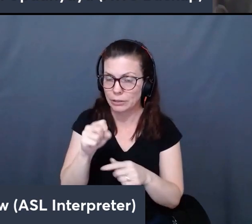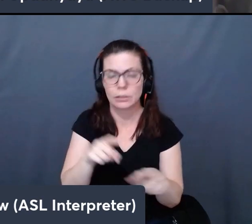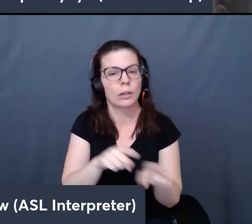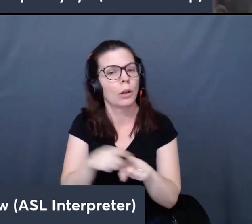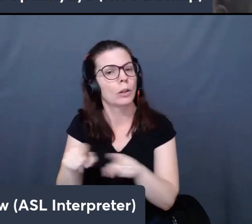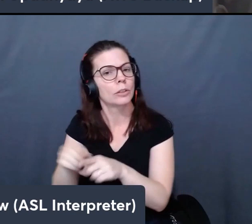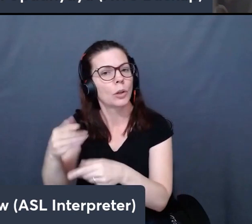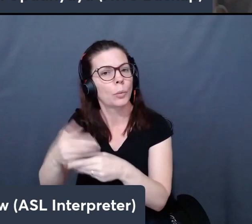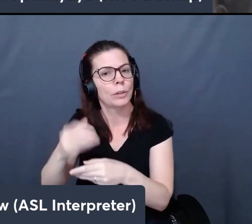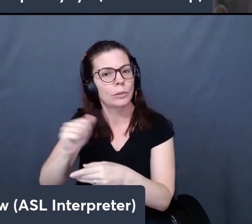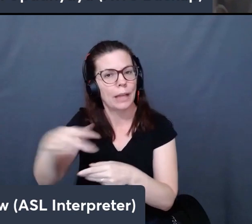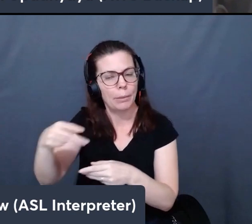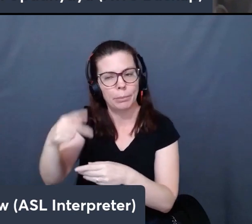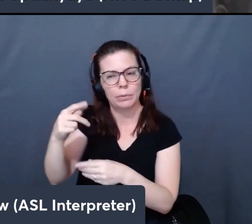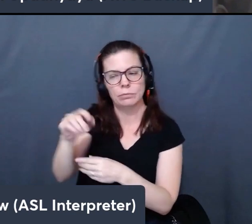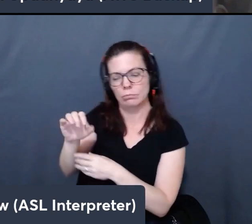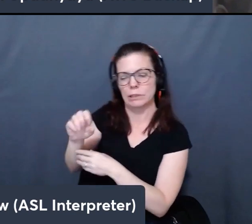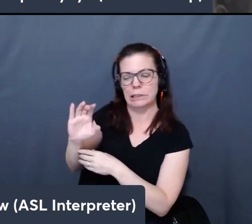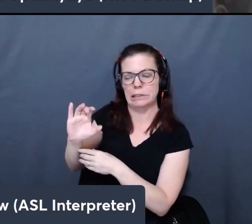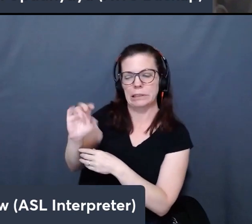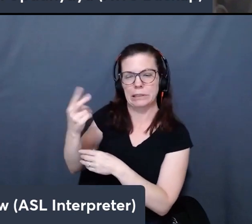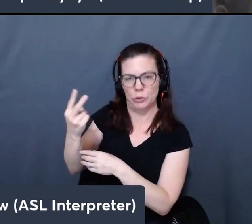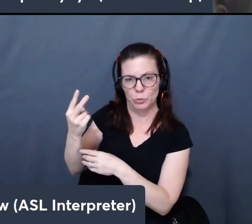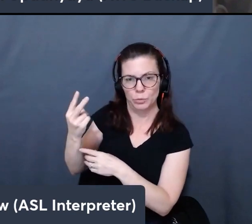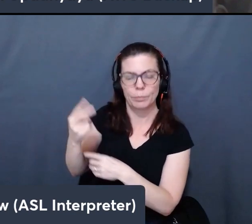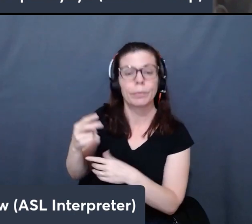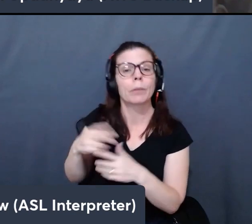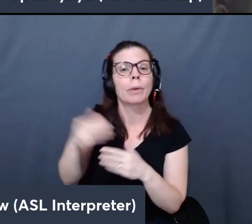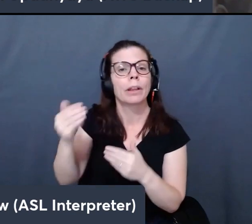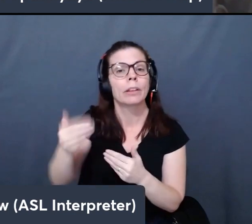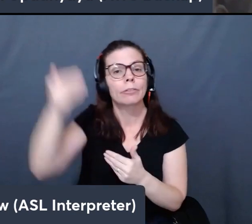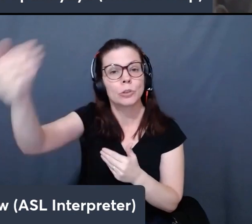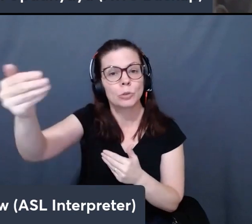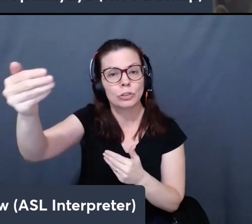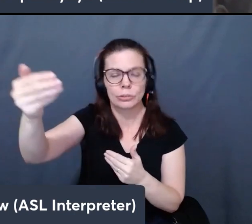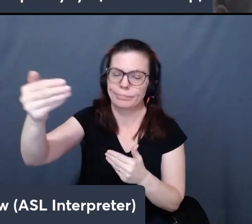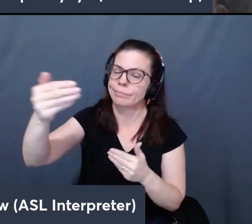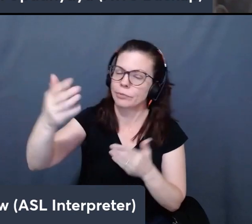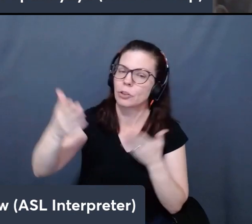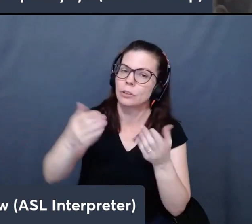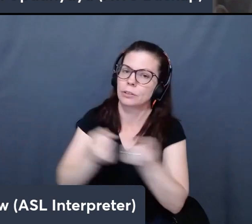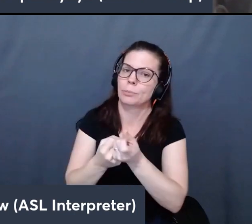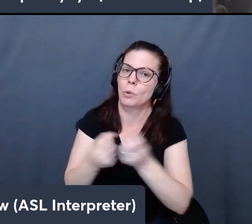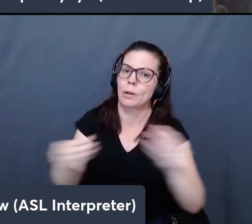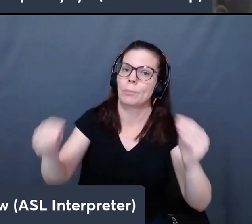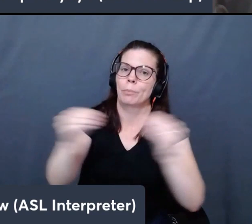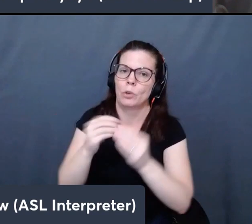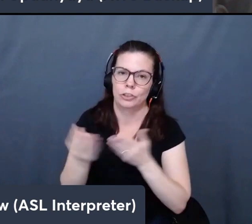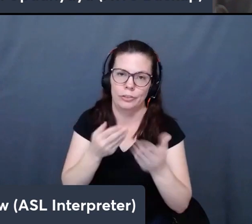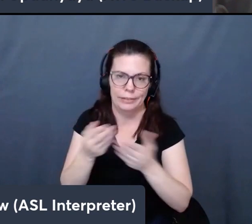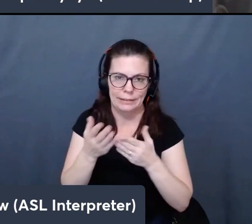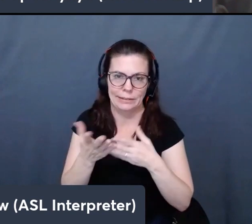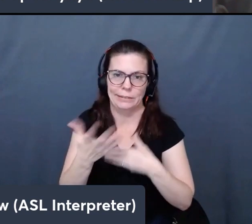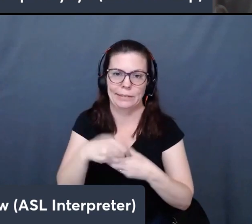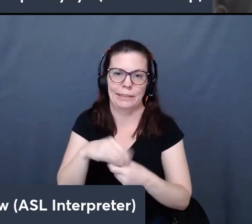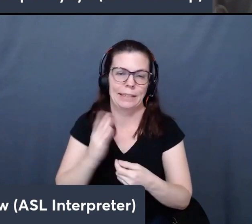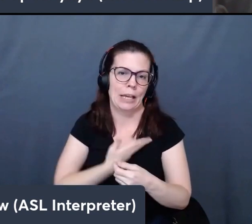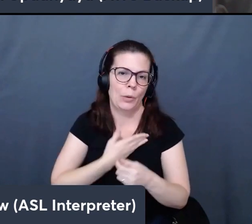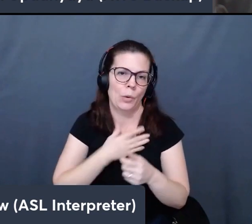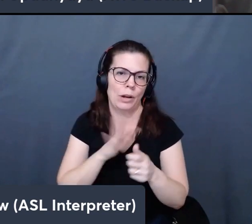on EC2. But in future, we'll be supporting even more services in our backup